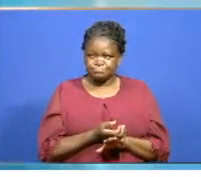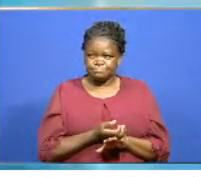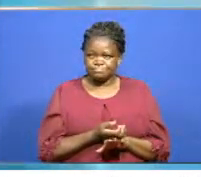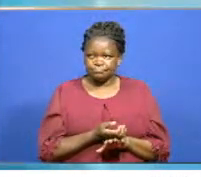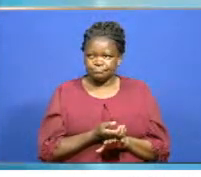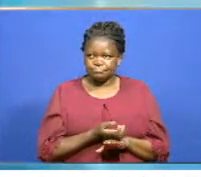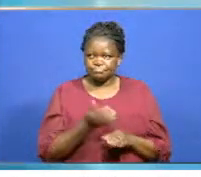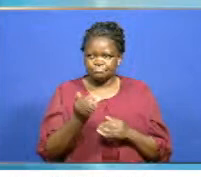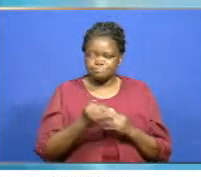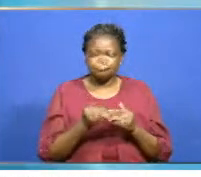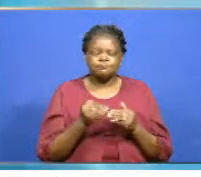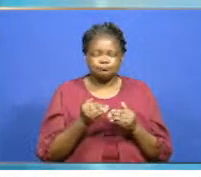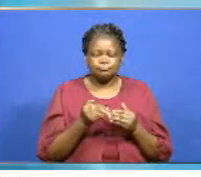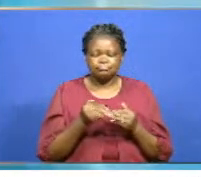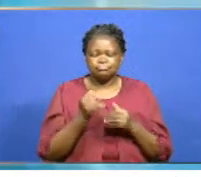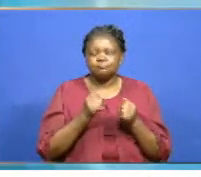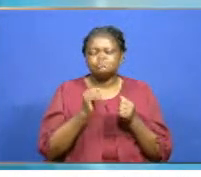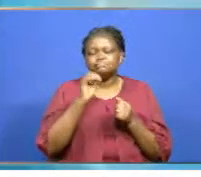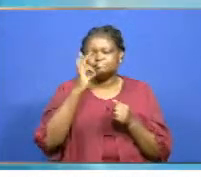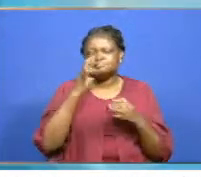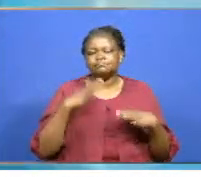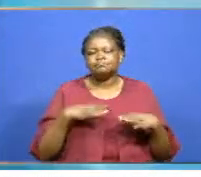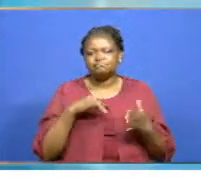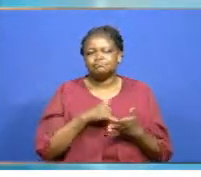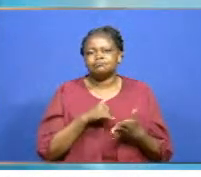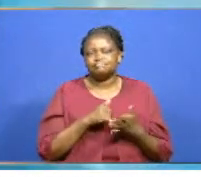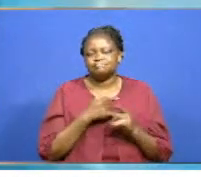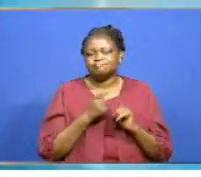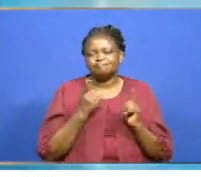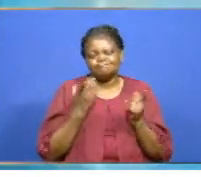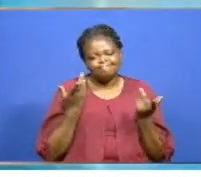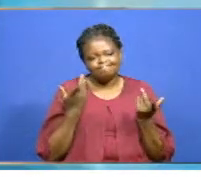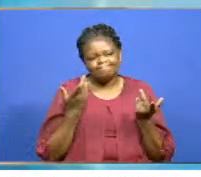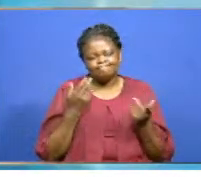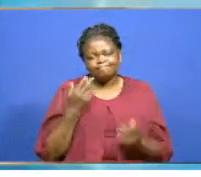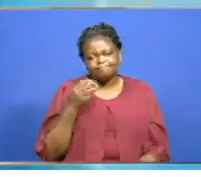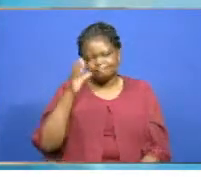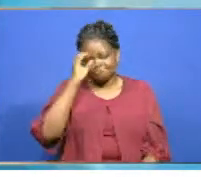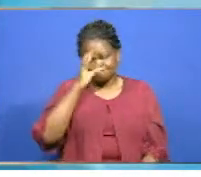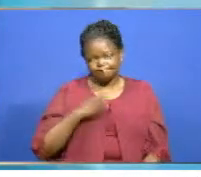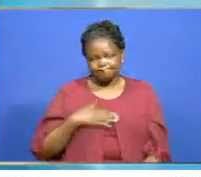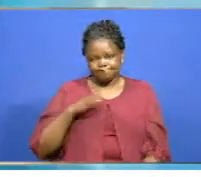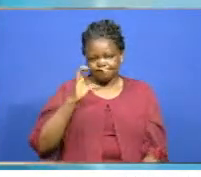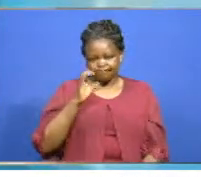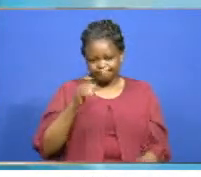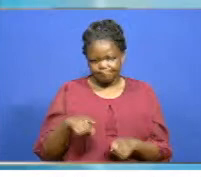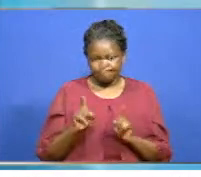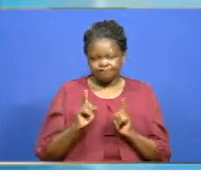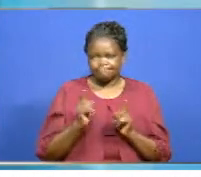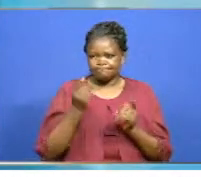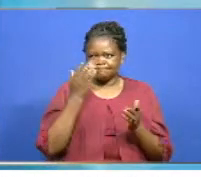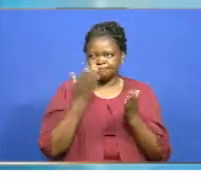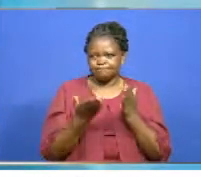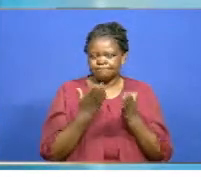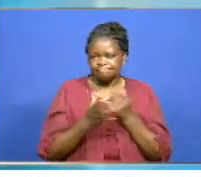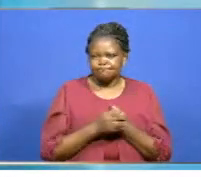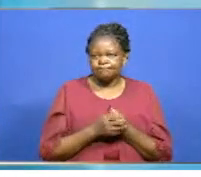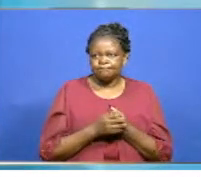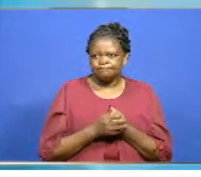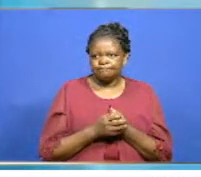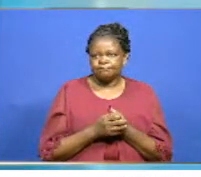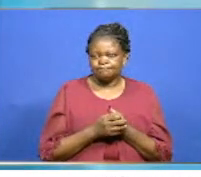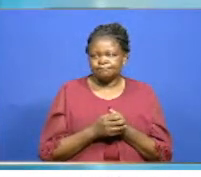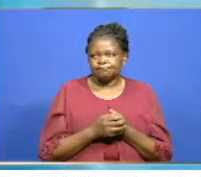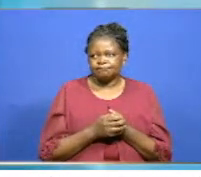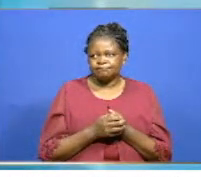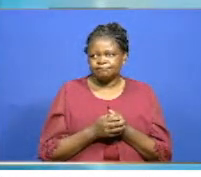move, maybe a third person might easily come in. But in my view, the candidate himself they